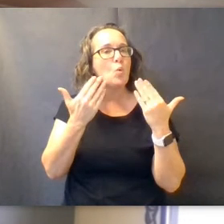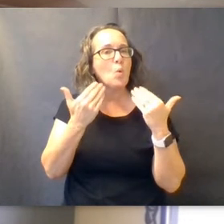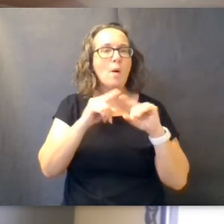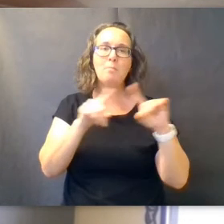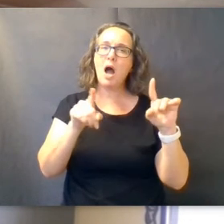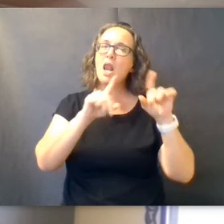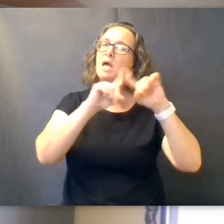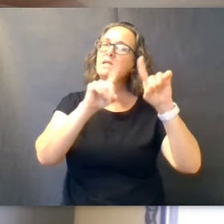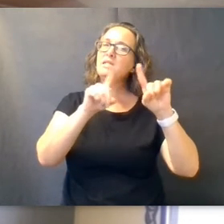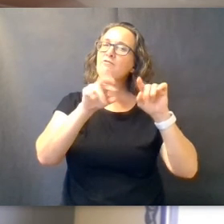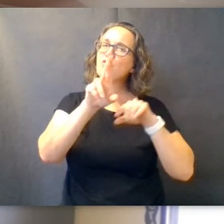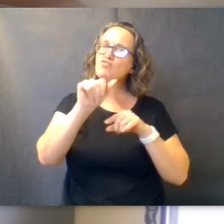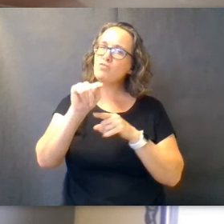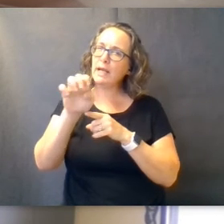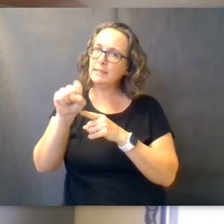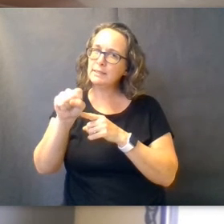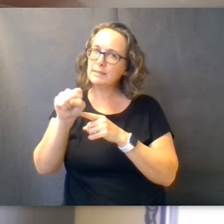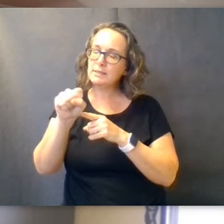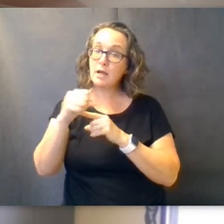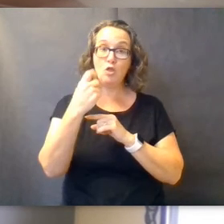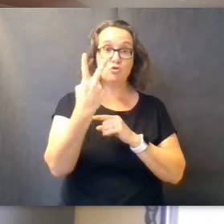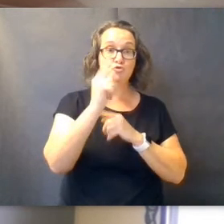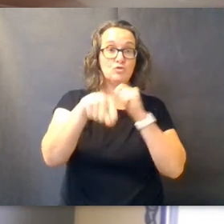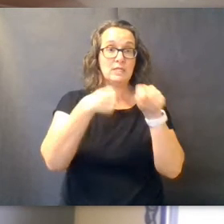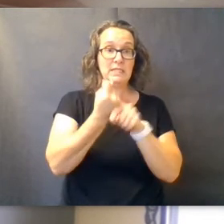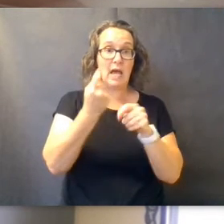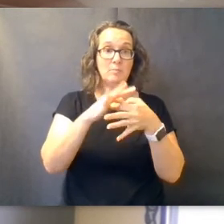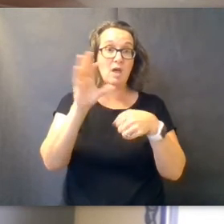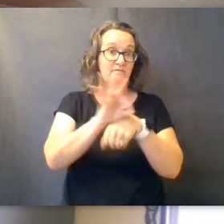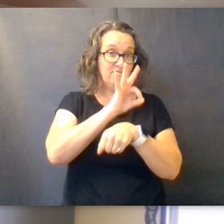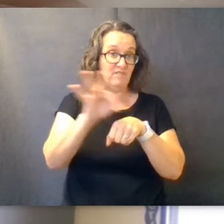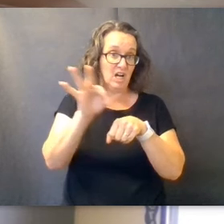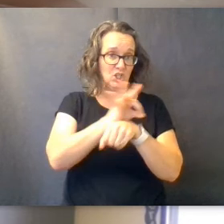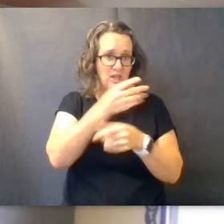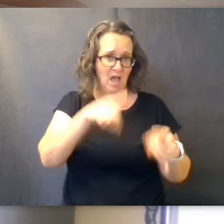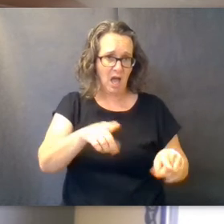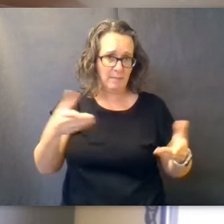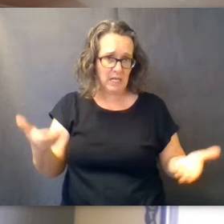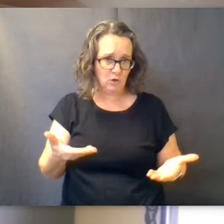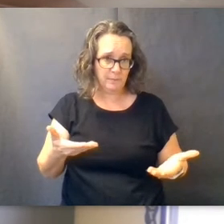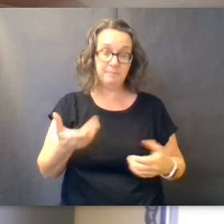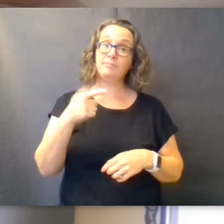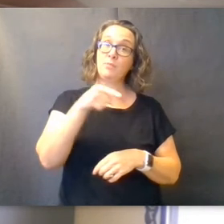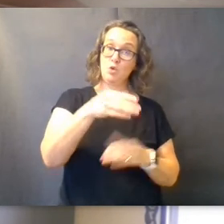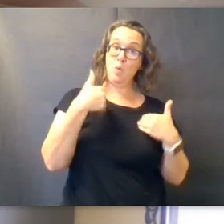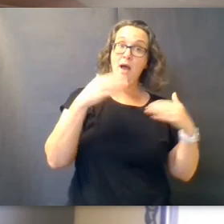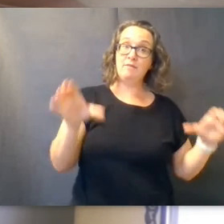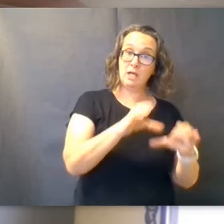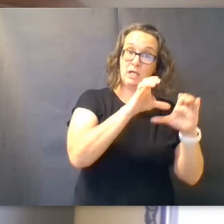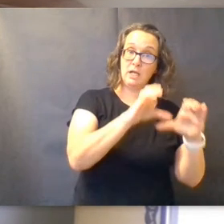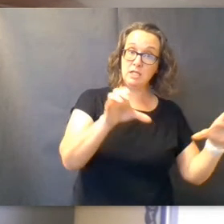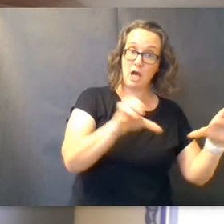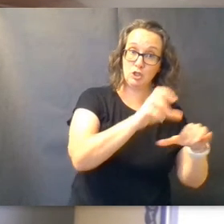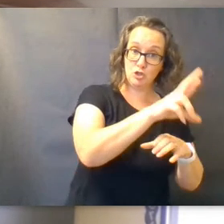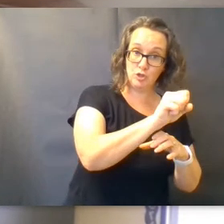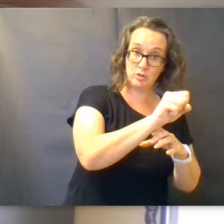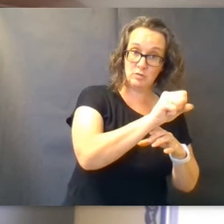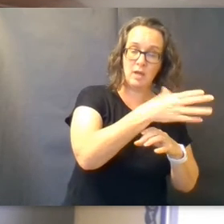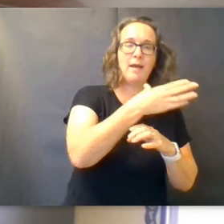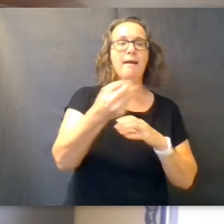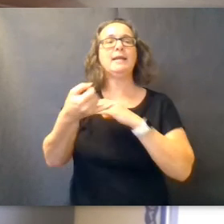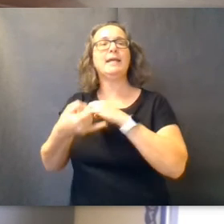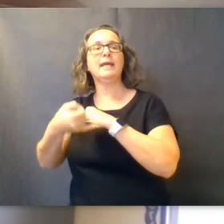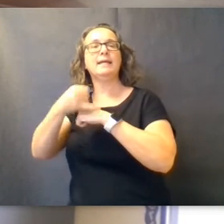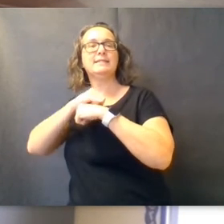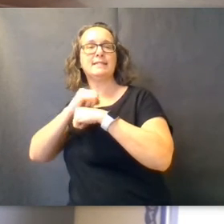There's 2 types of functions that happened here. You've got conductors and you have insulators. Now, a conductor